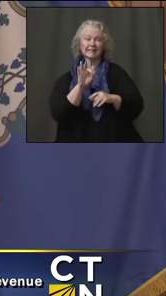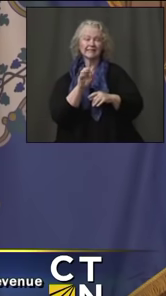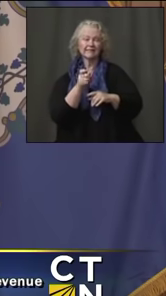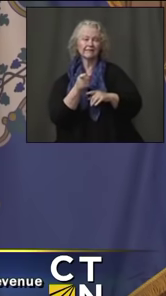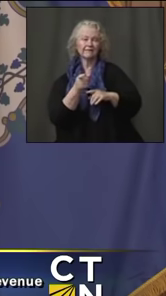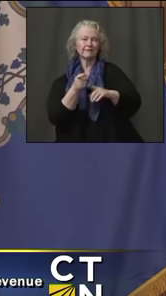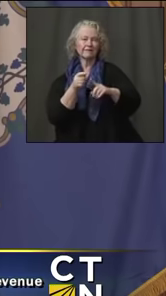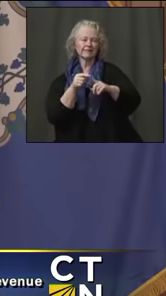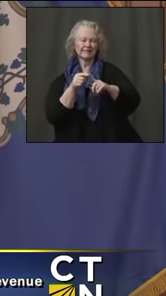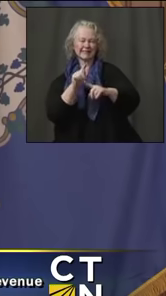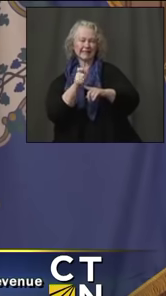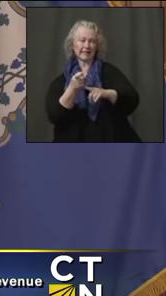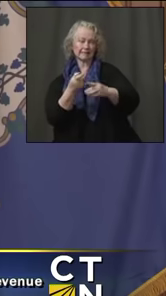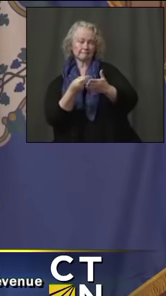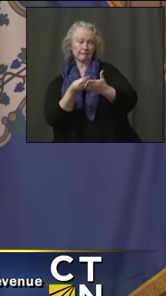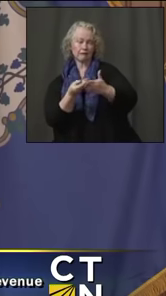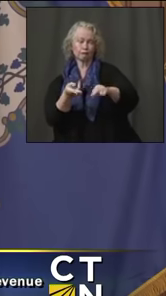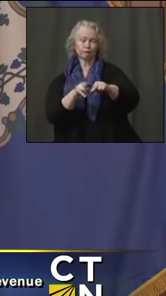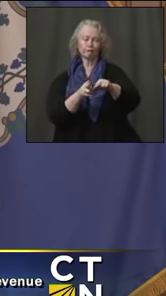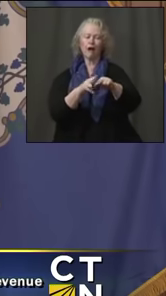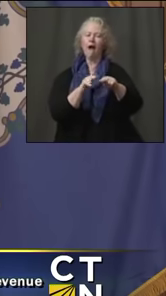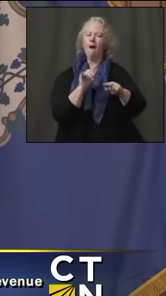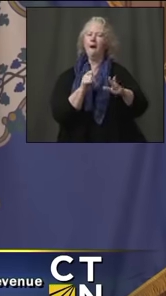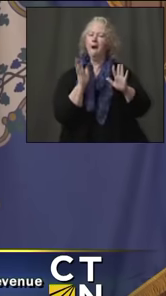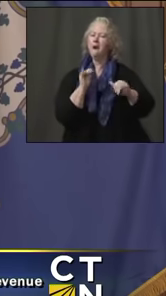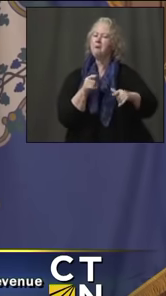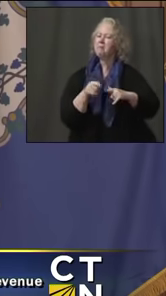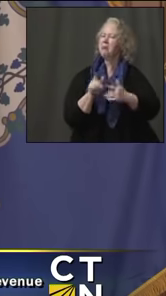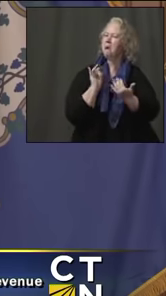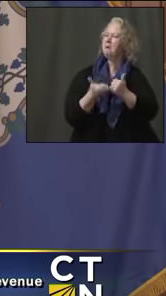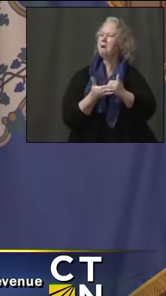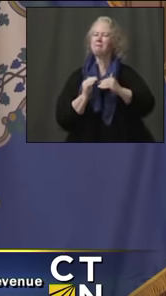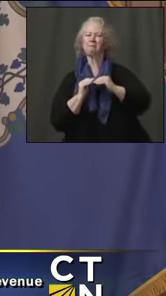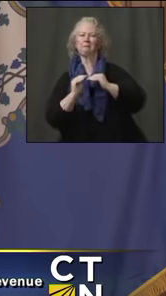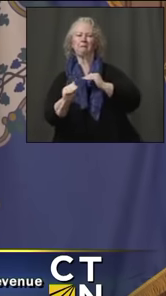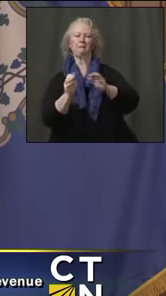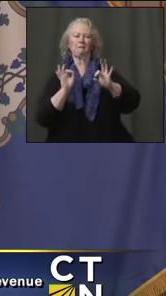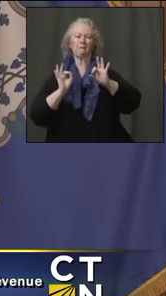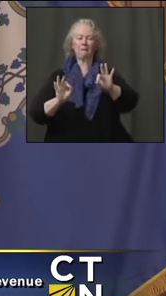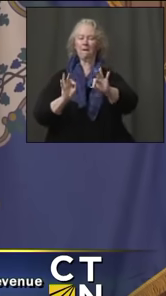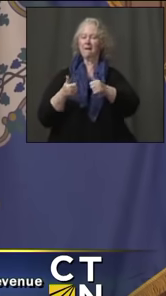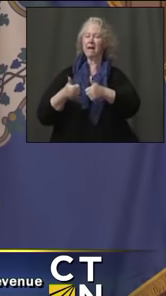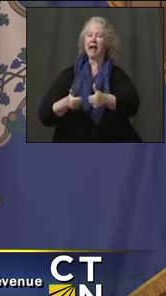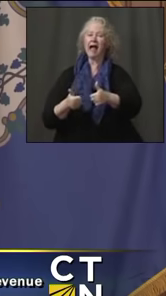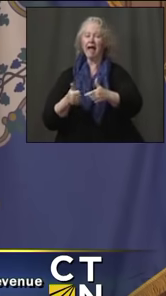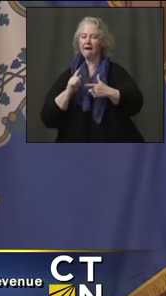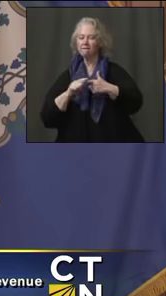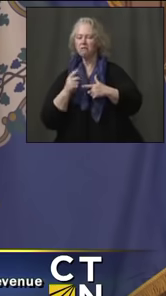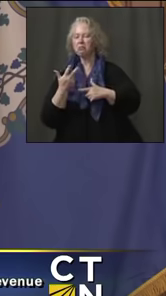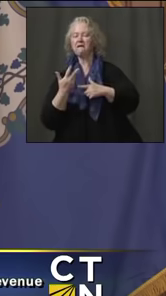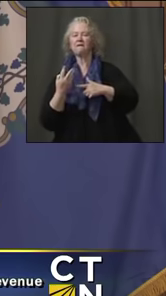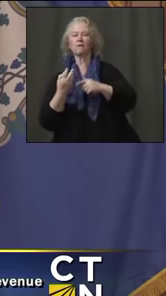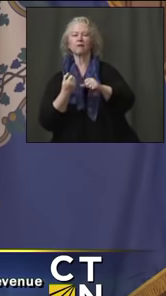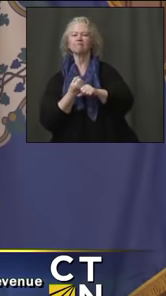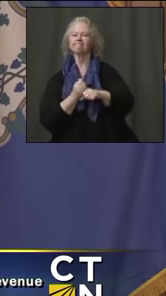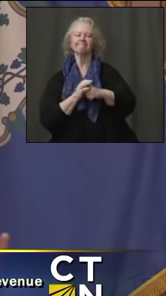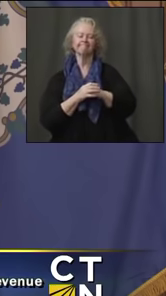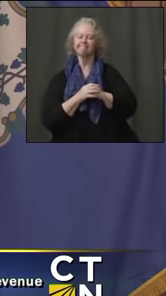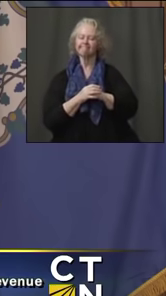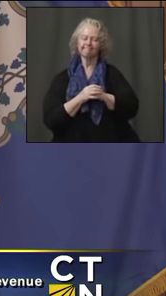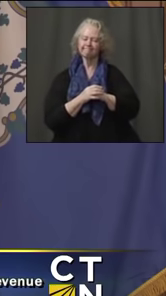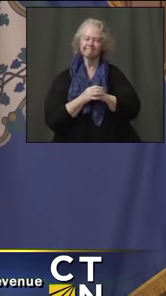Transportation Fund would, at least stay solvent for another 3 or 4 years. Right now, it looks like, given